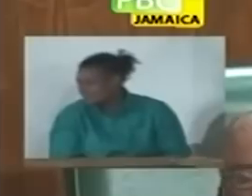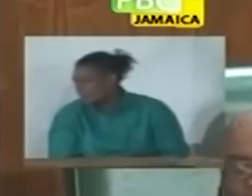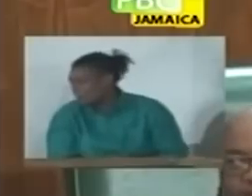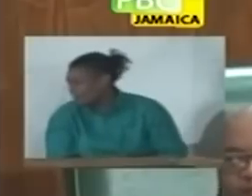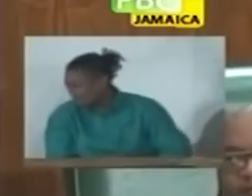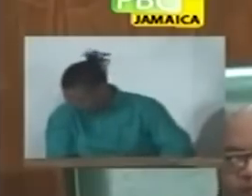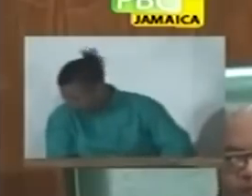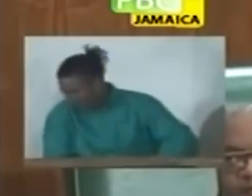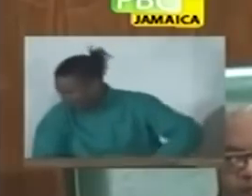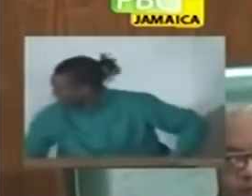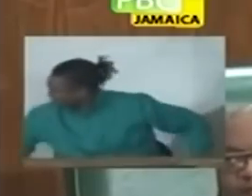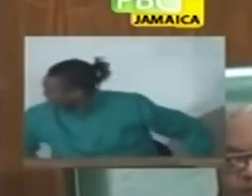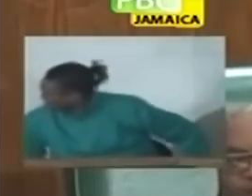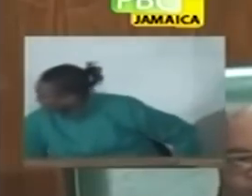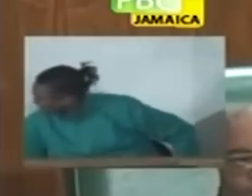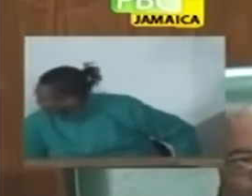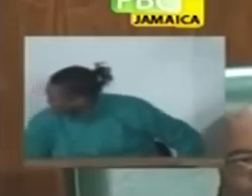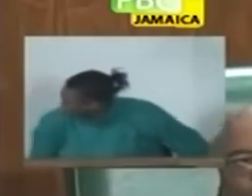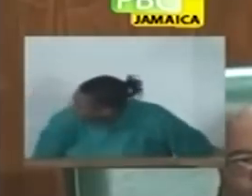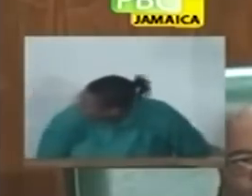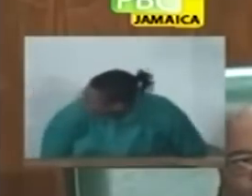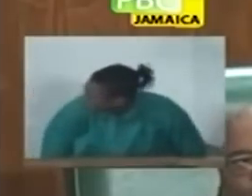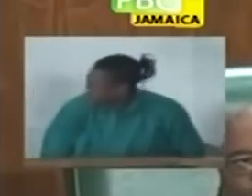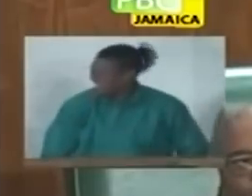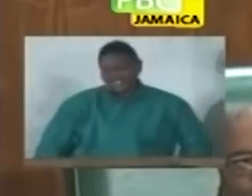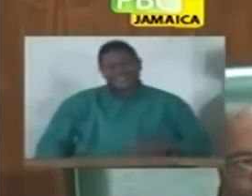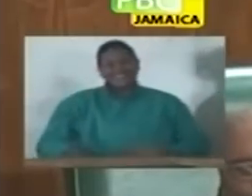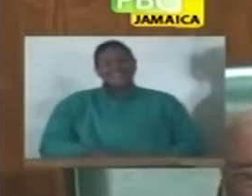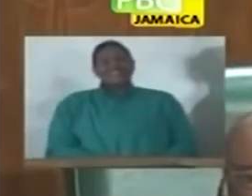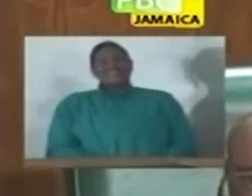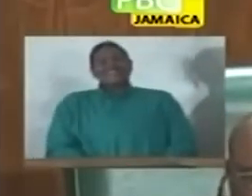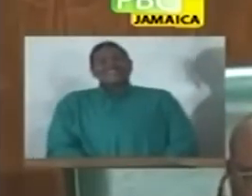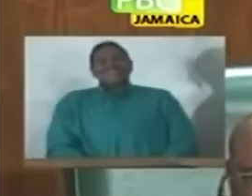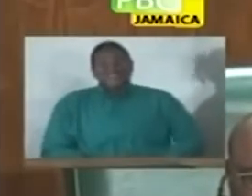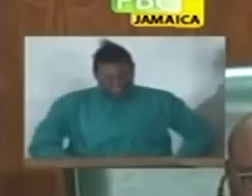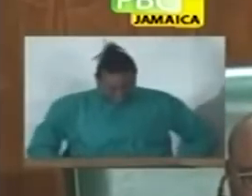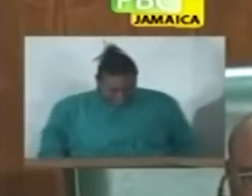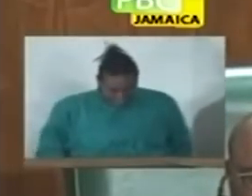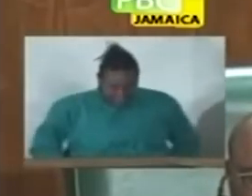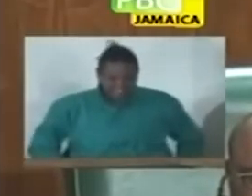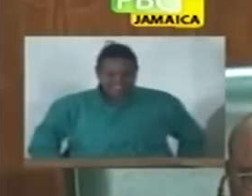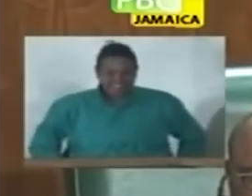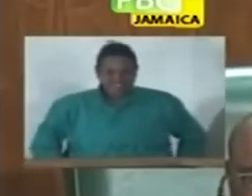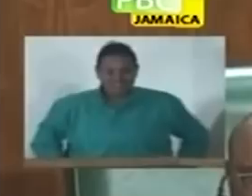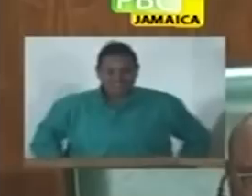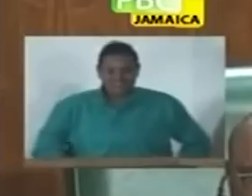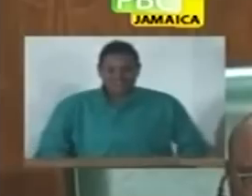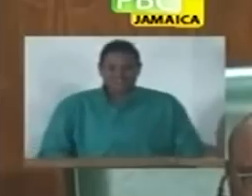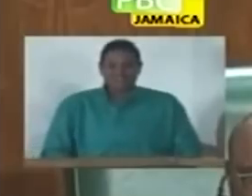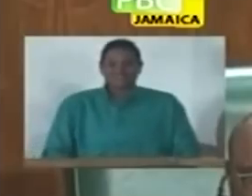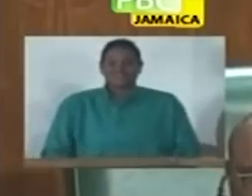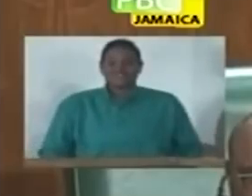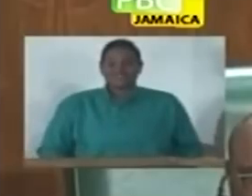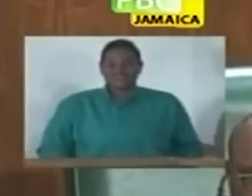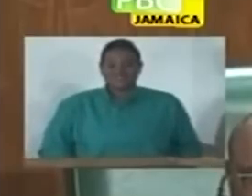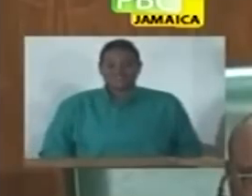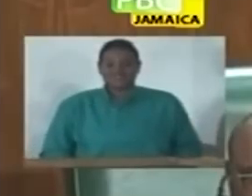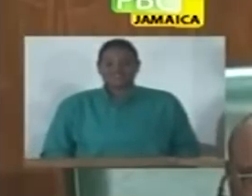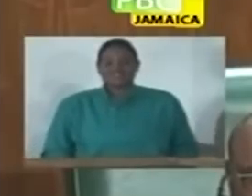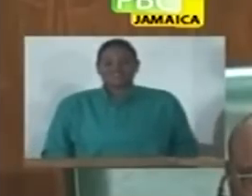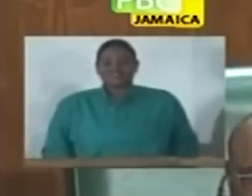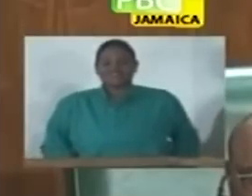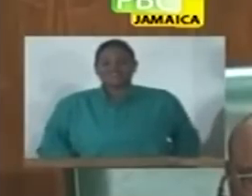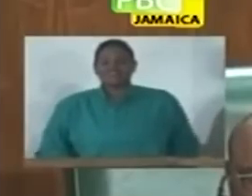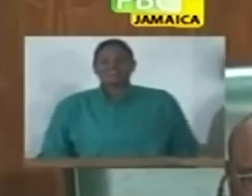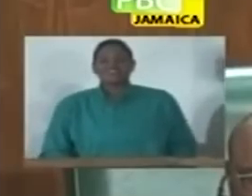Senator Knight, you have another question? I don't understand the phrase, the issue does not affect the